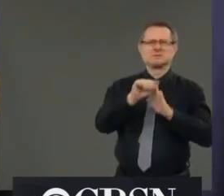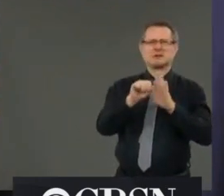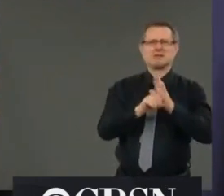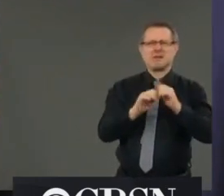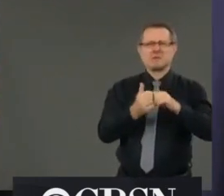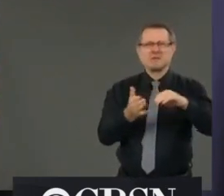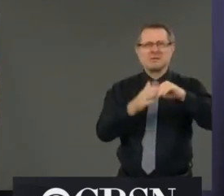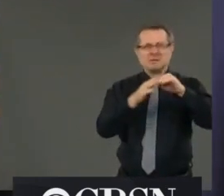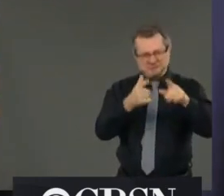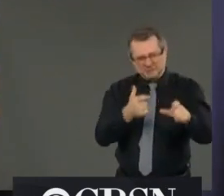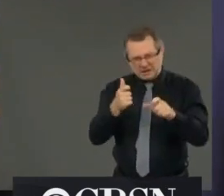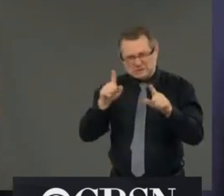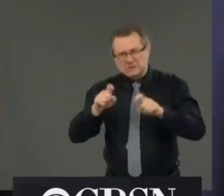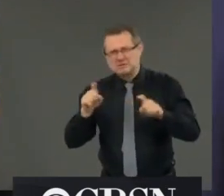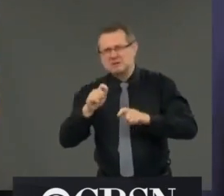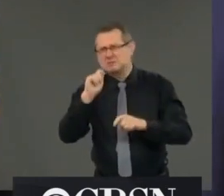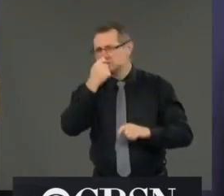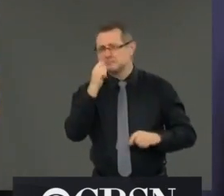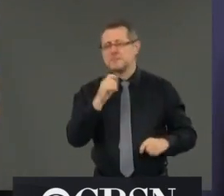Here are the facts.